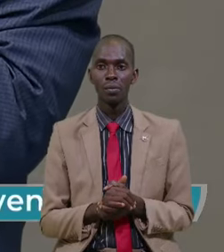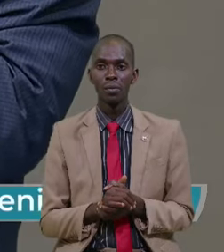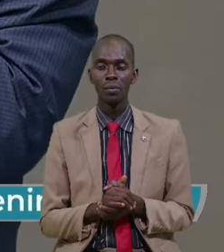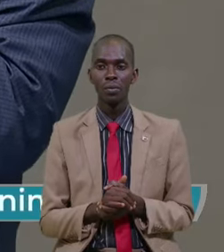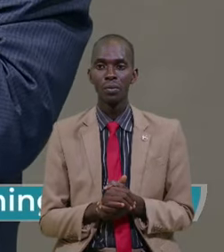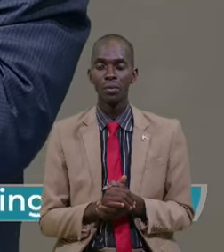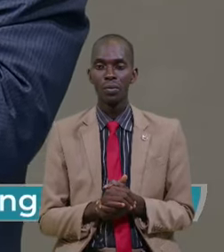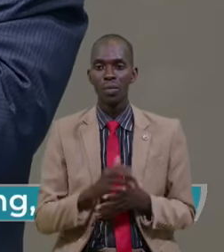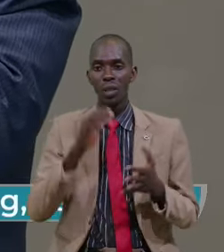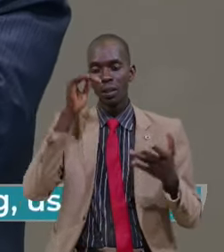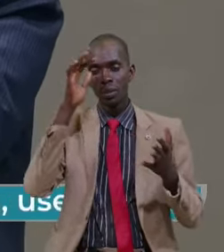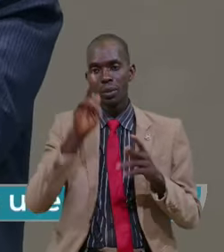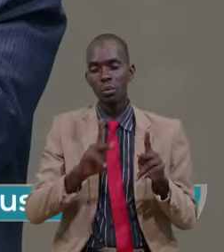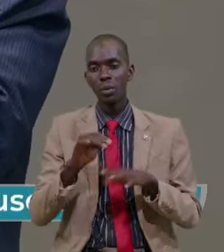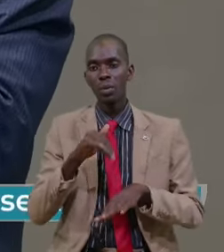Supervisors, are we true there?